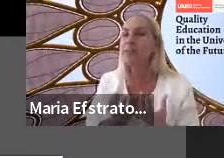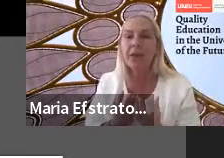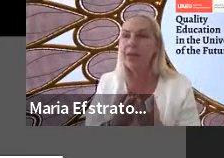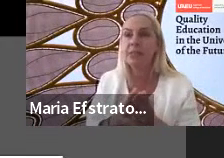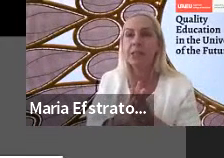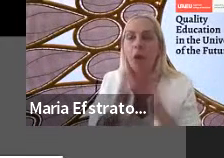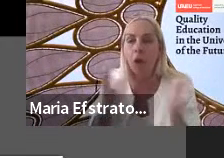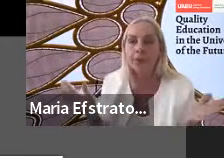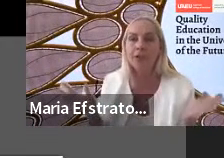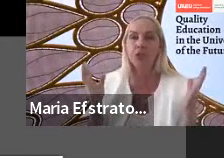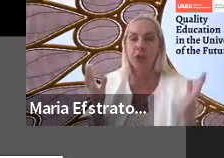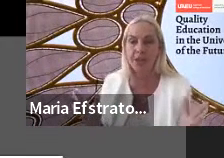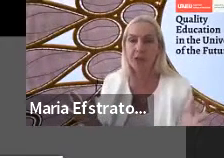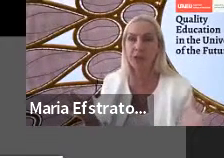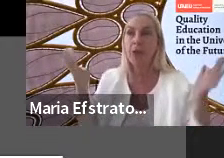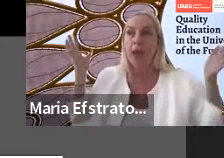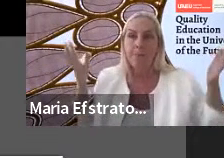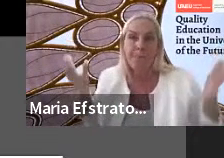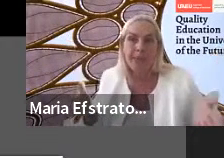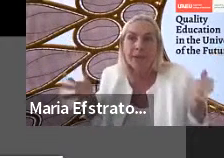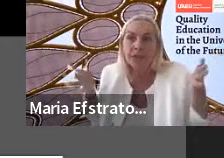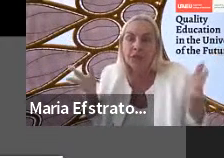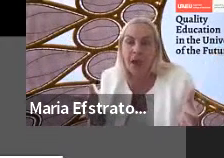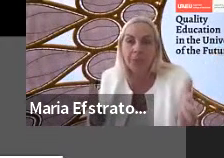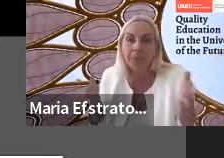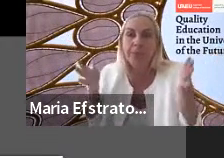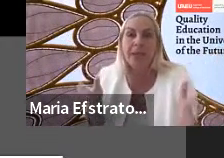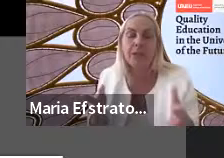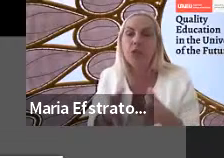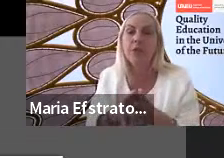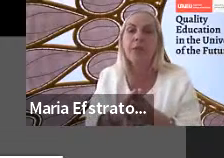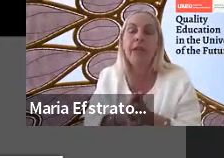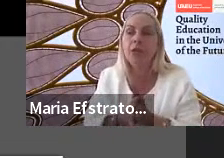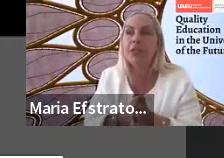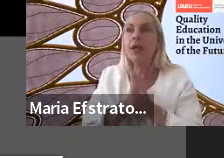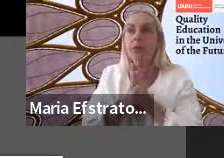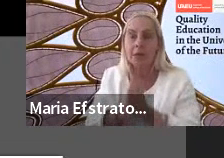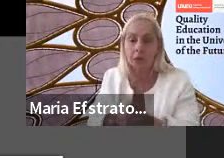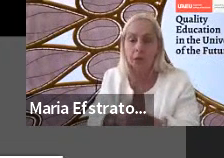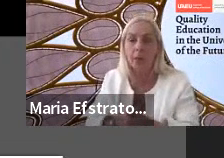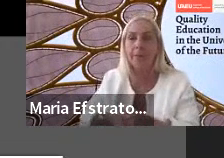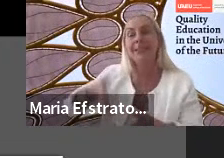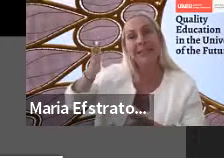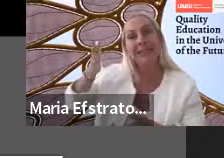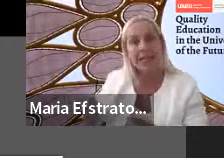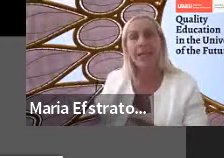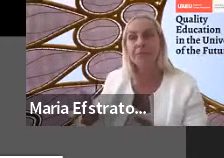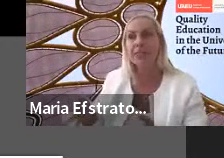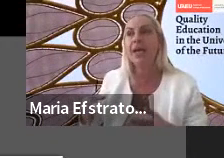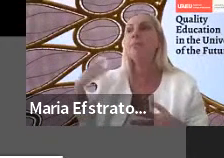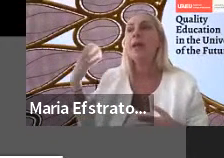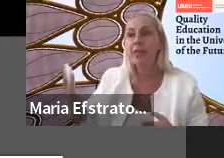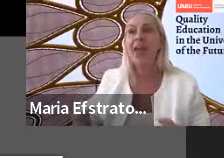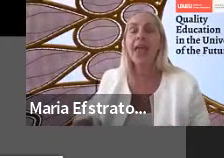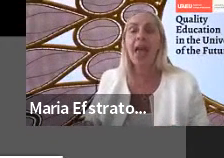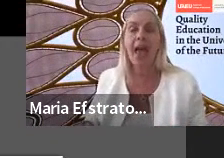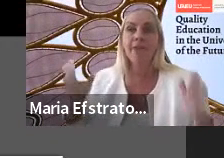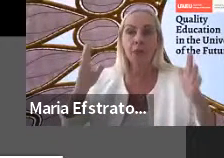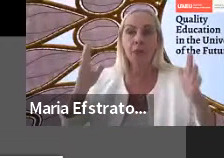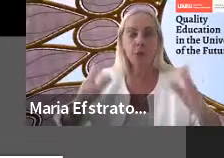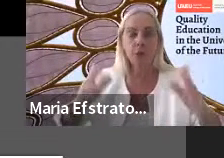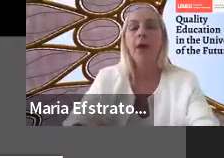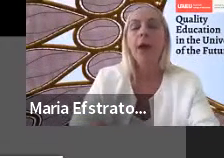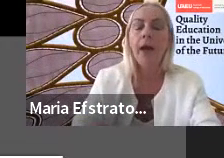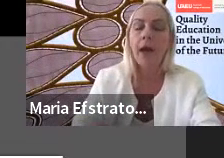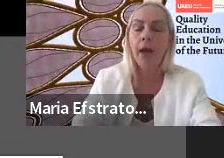they experience the whole situation, being trapped, being during the lockdown at home, but at the same time, they